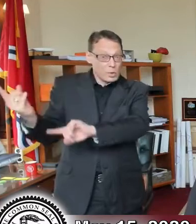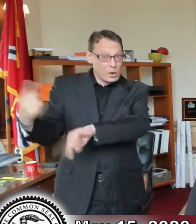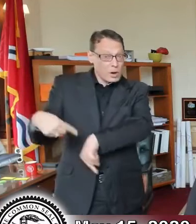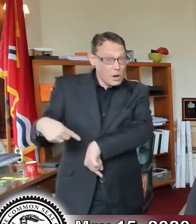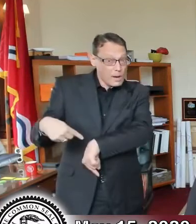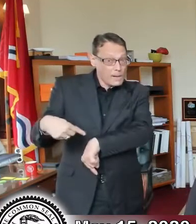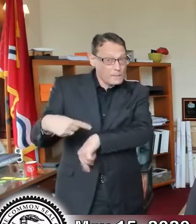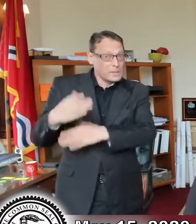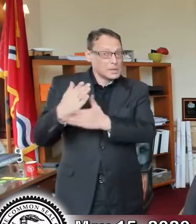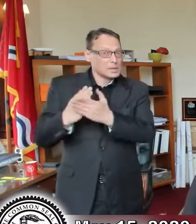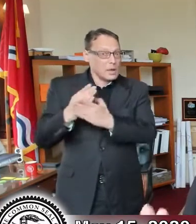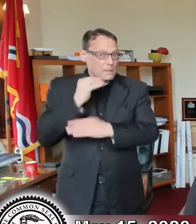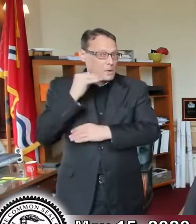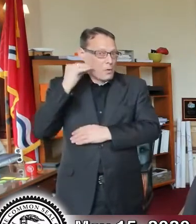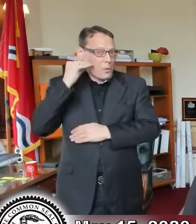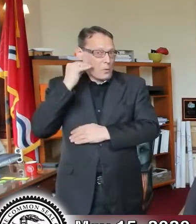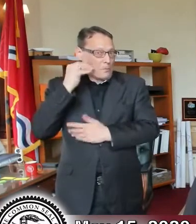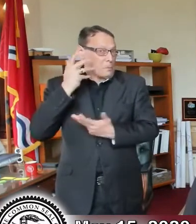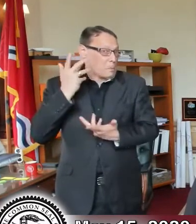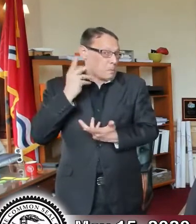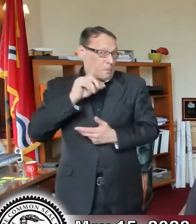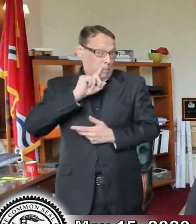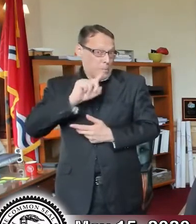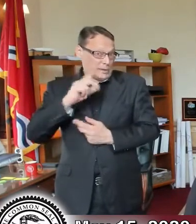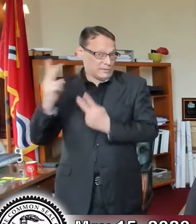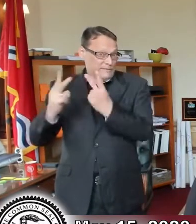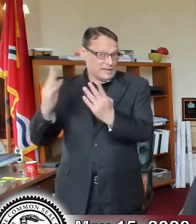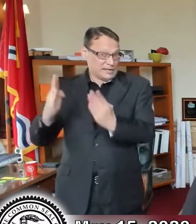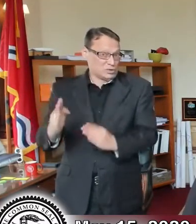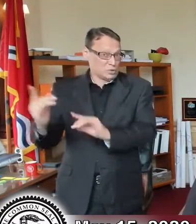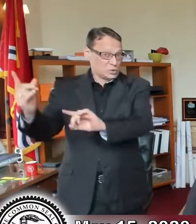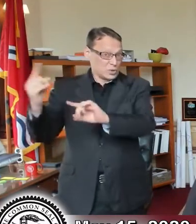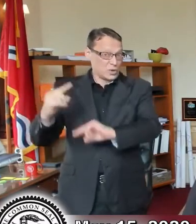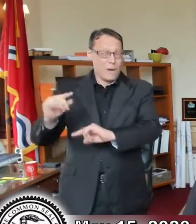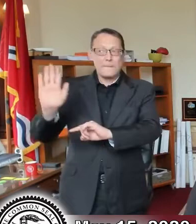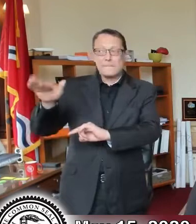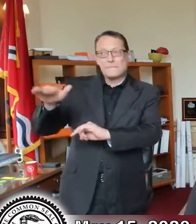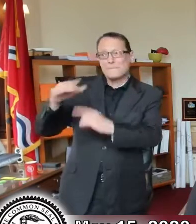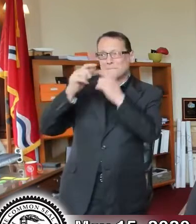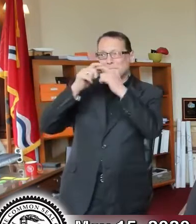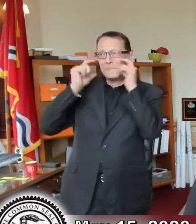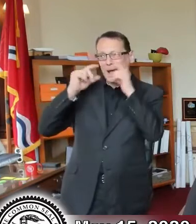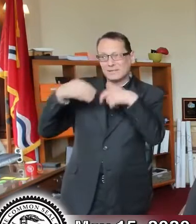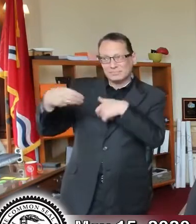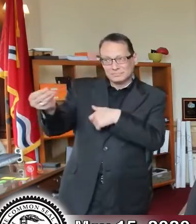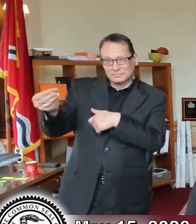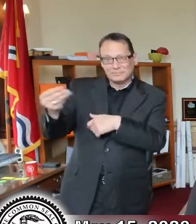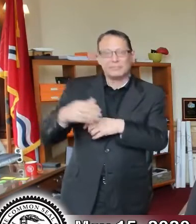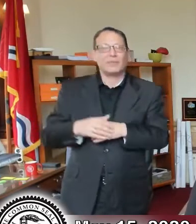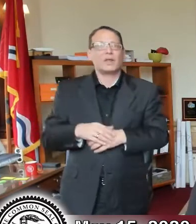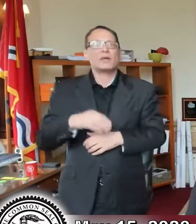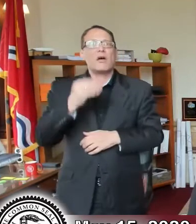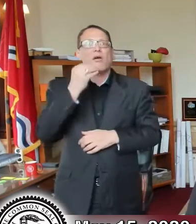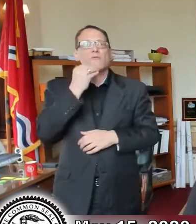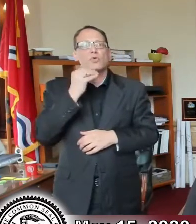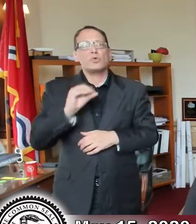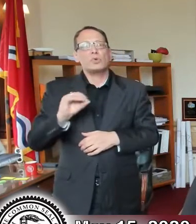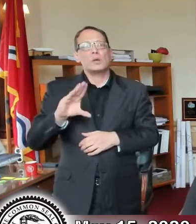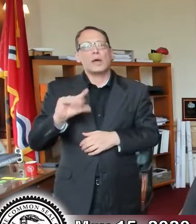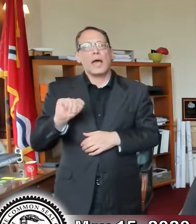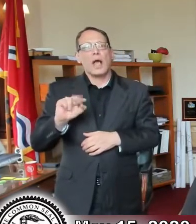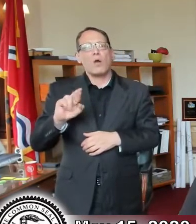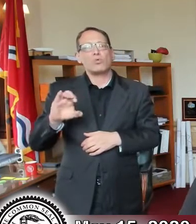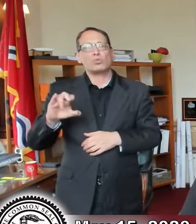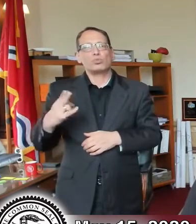folks are at home and they should make sure that their visitors wear masks. Food Outreach is getting masks. Housing